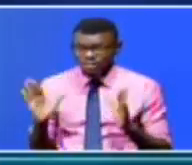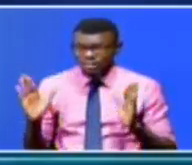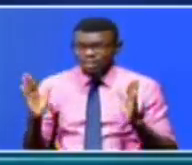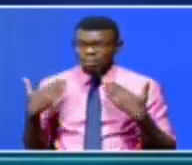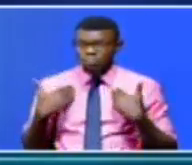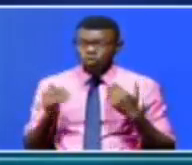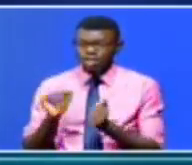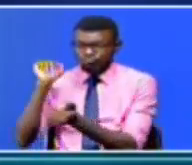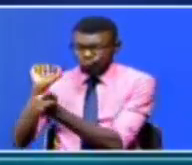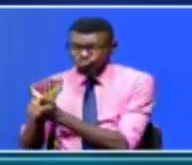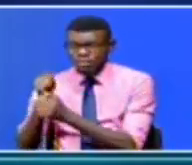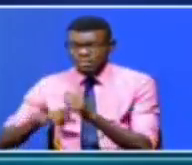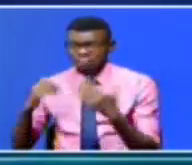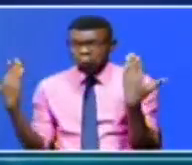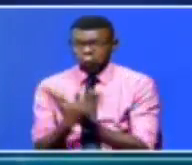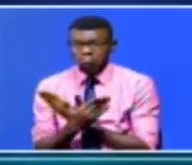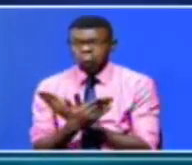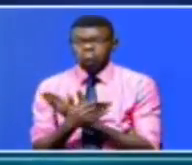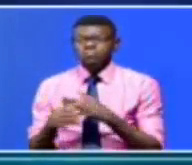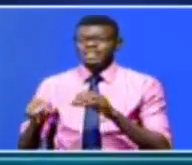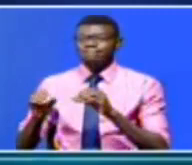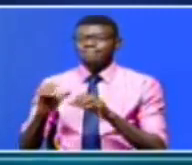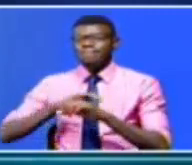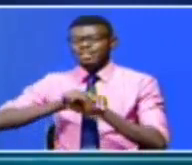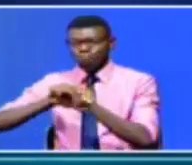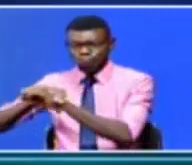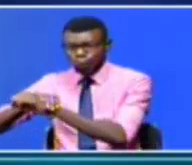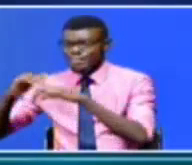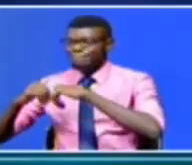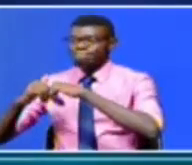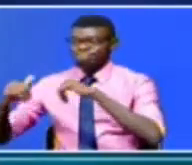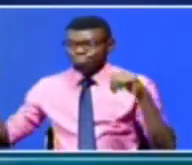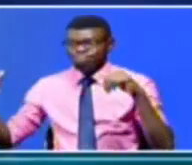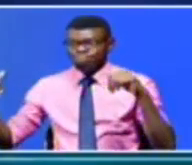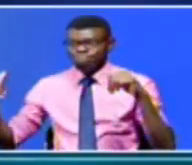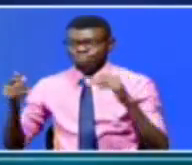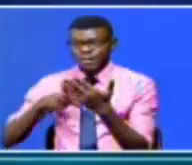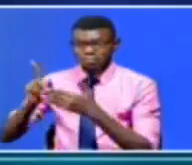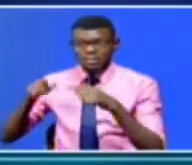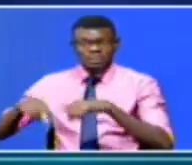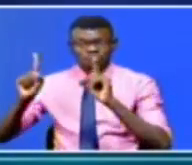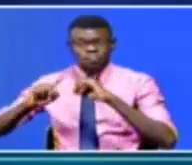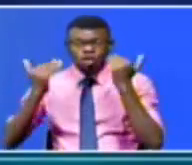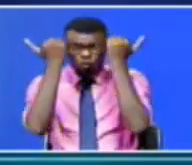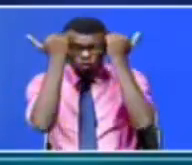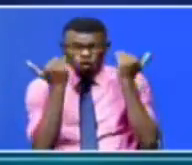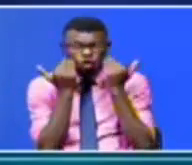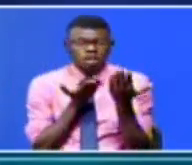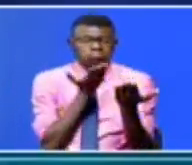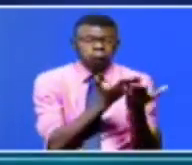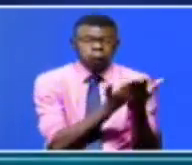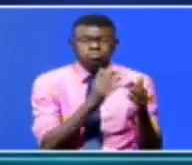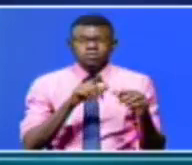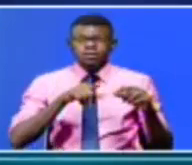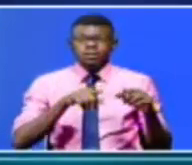arrested flouting curfew rules will be sent to forced quarantine at their own cost, a decision that has been challenged in court awaiting